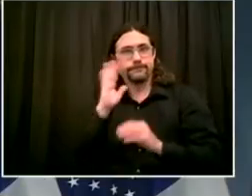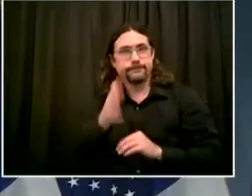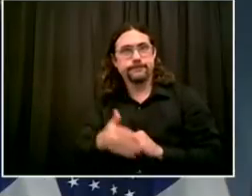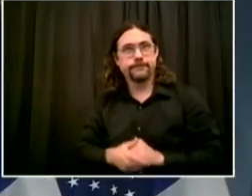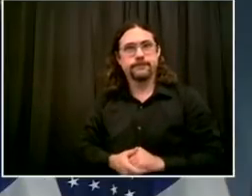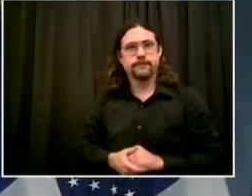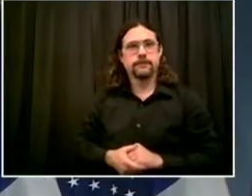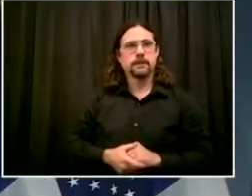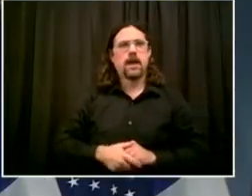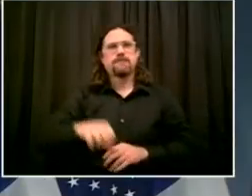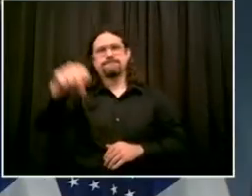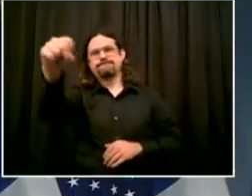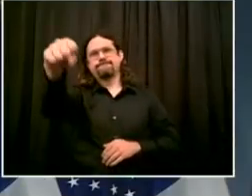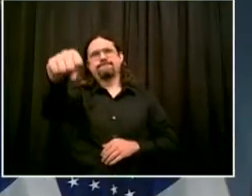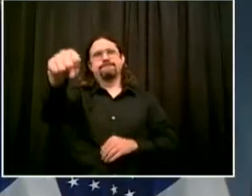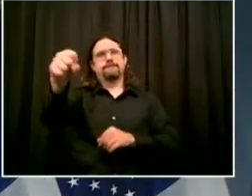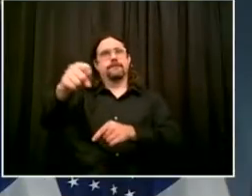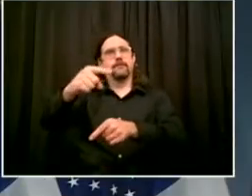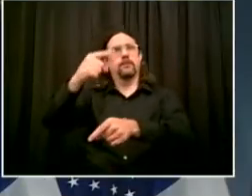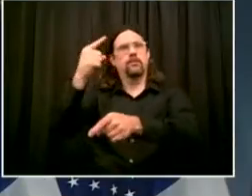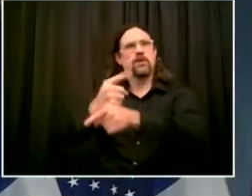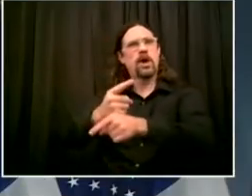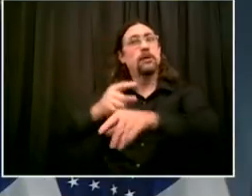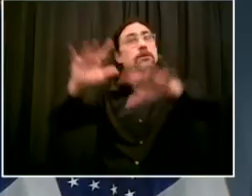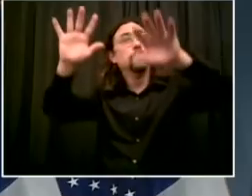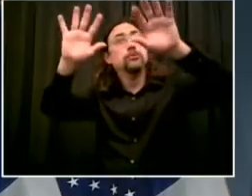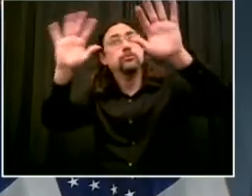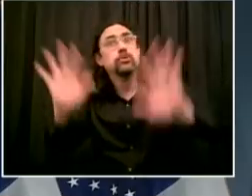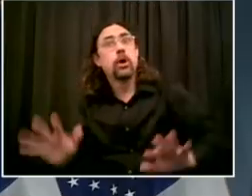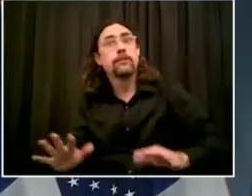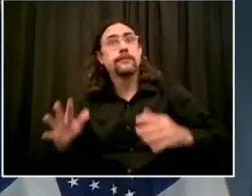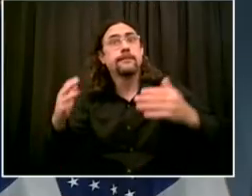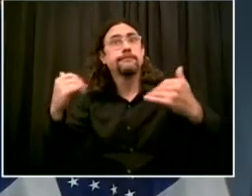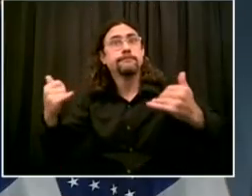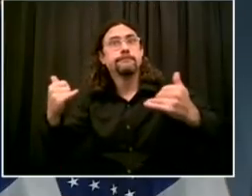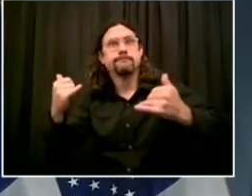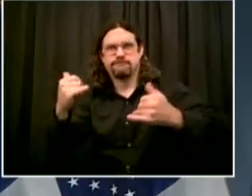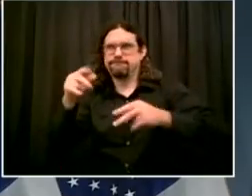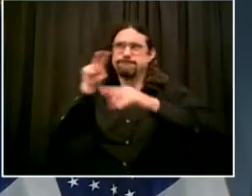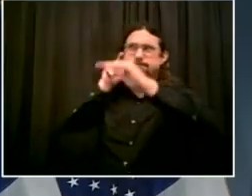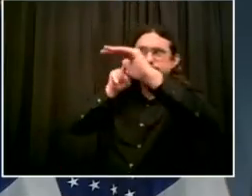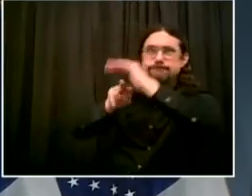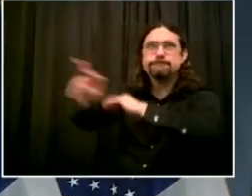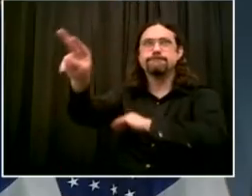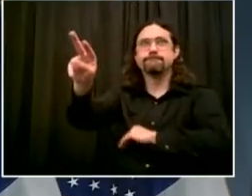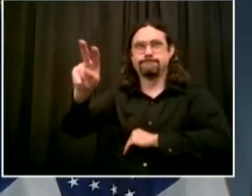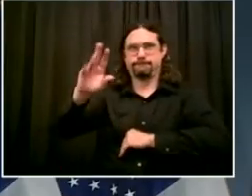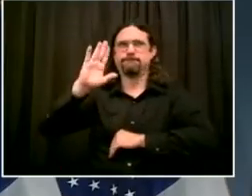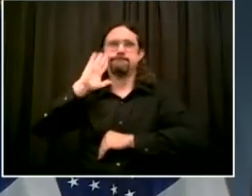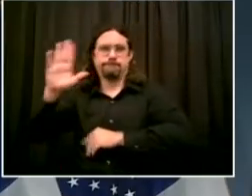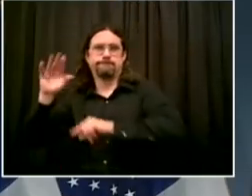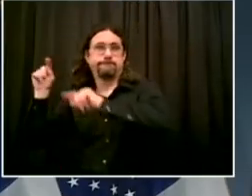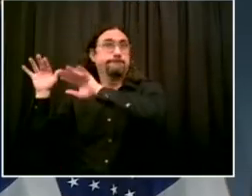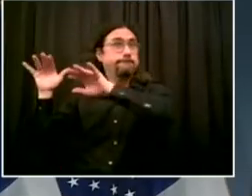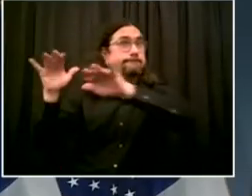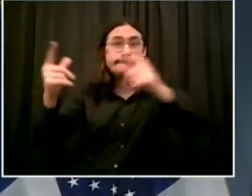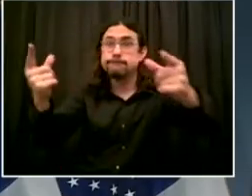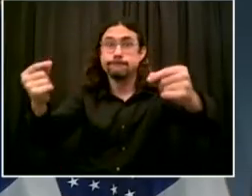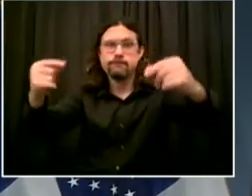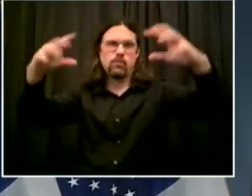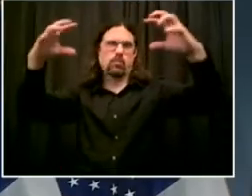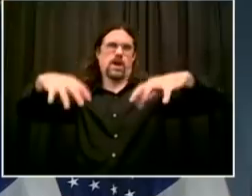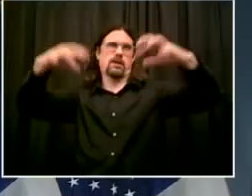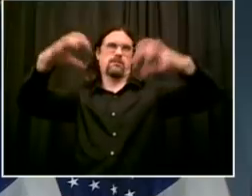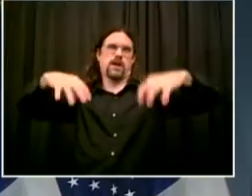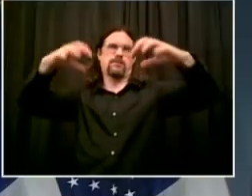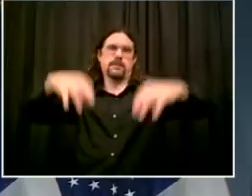heavy rainfall and strong winds. We should see some of that rain beginning around midnight tonight, but the bulk of that rain we should